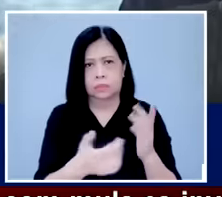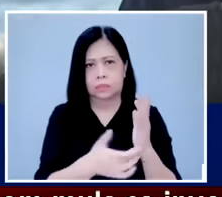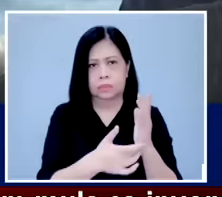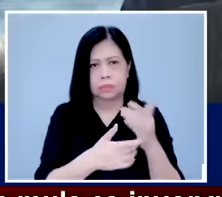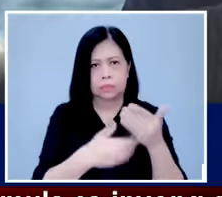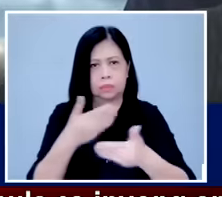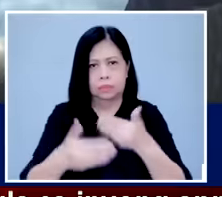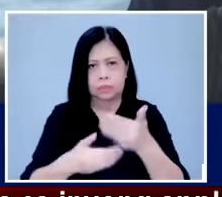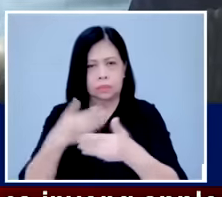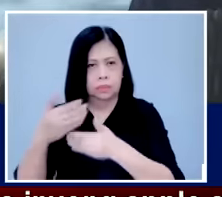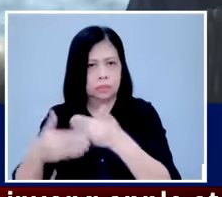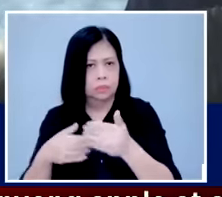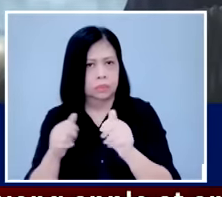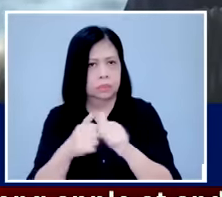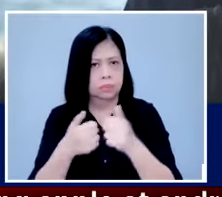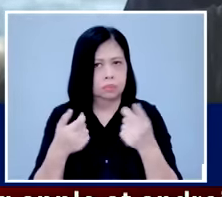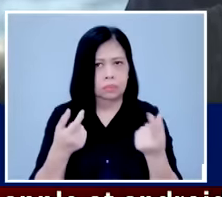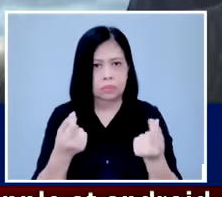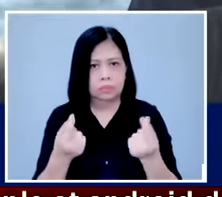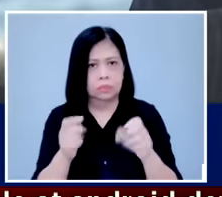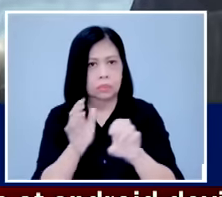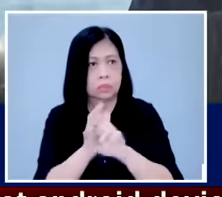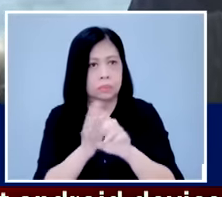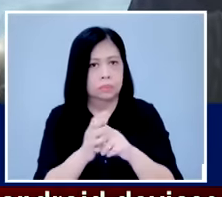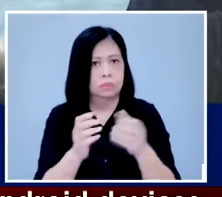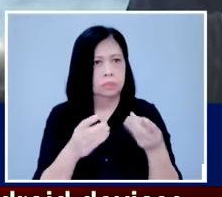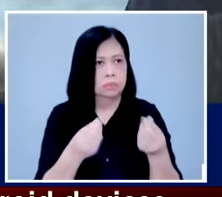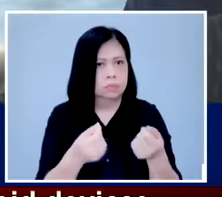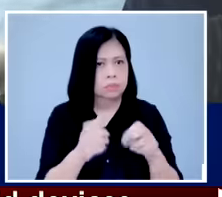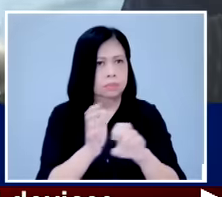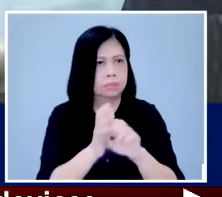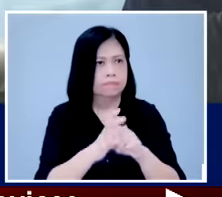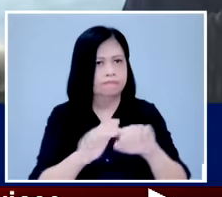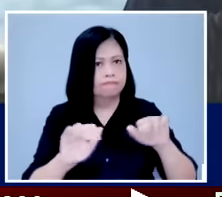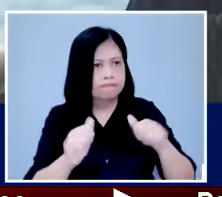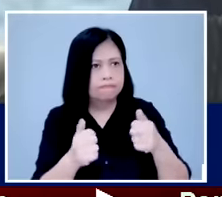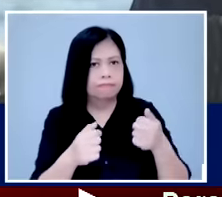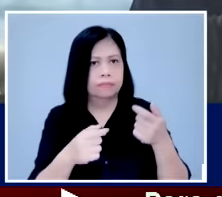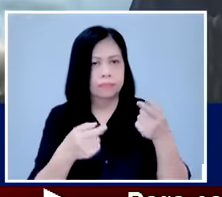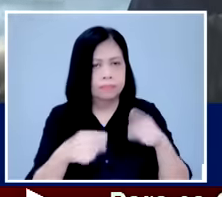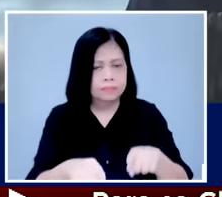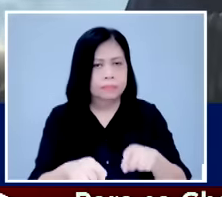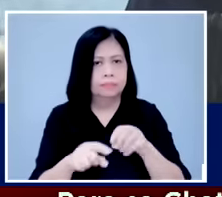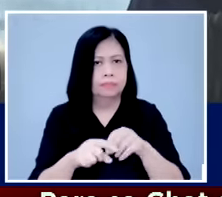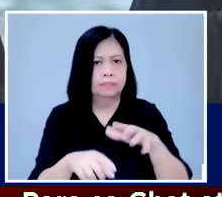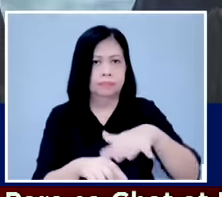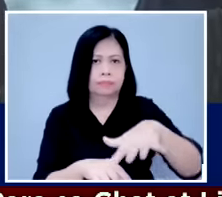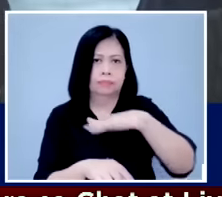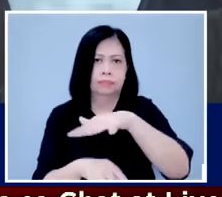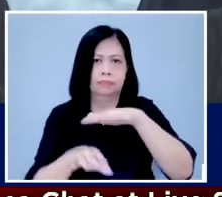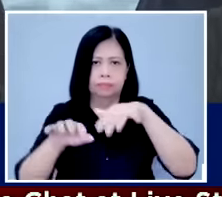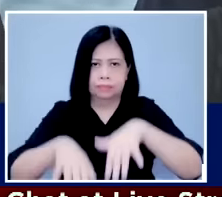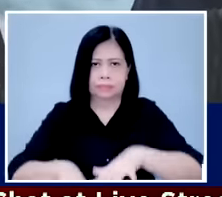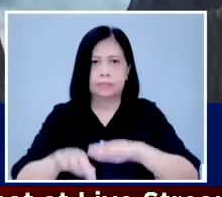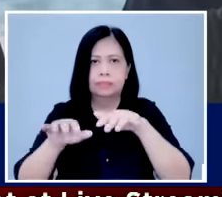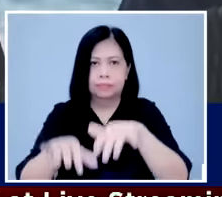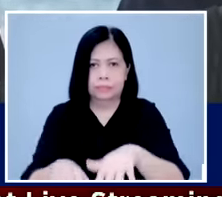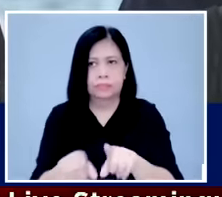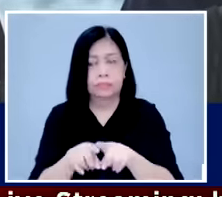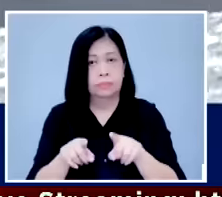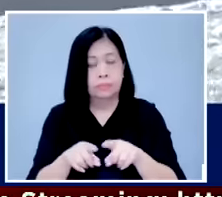procedures on how to go about and address evolving threats and challenges in the maritime domain and also as well